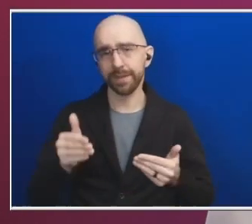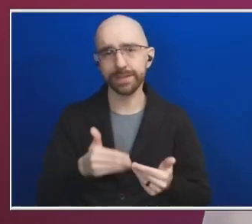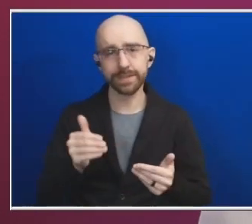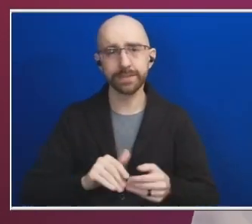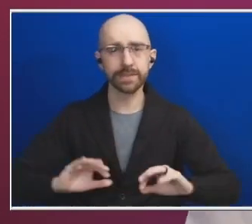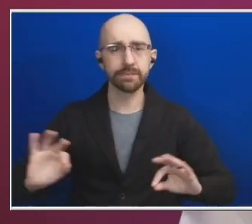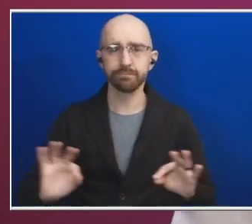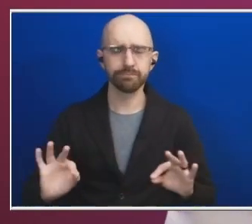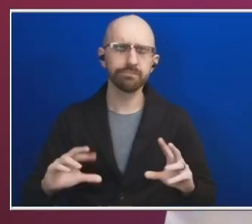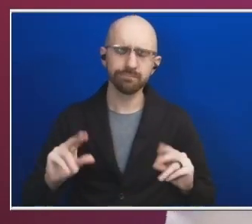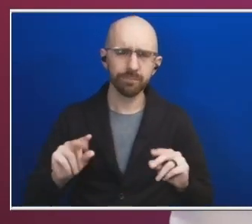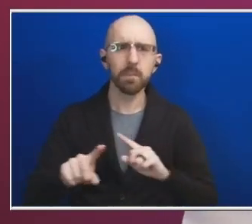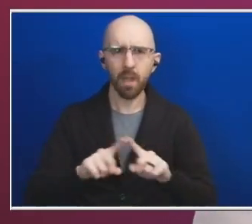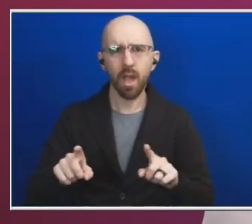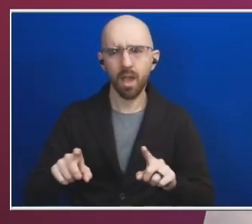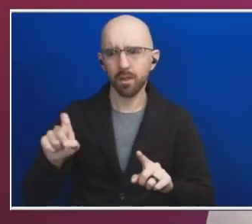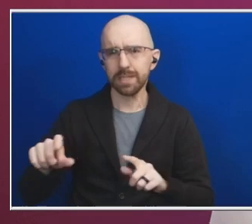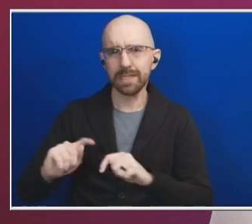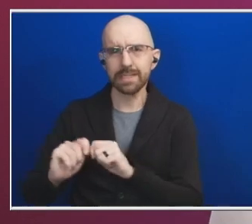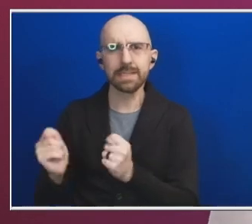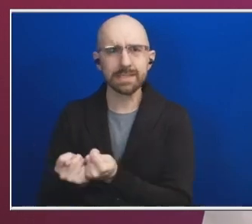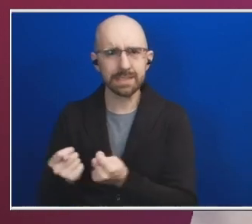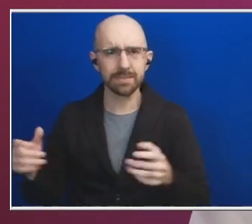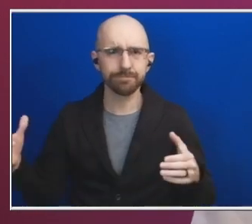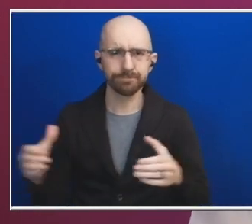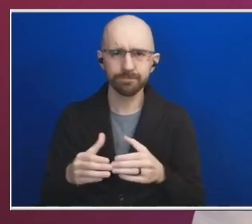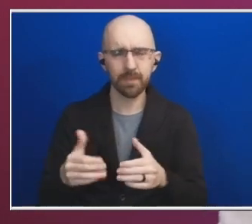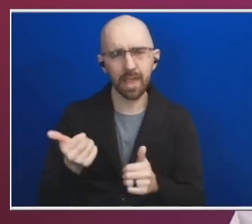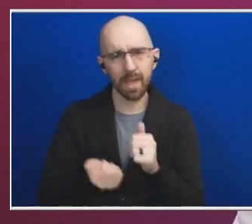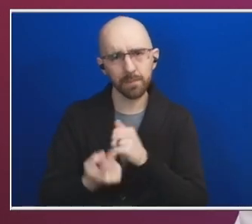team, and it takes everybody to recognize